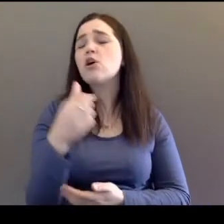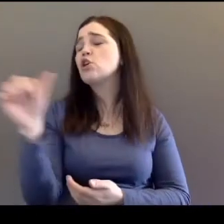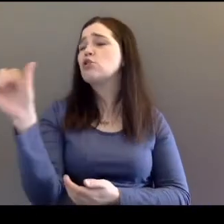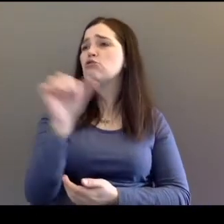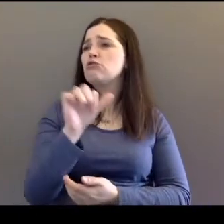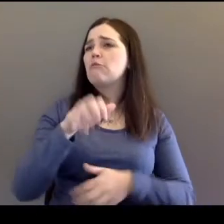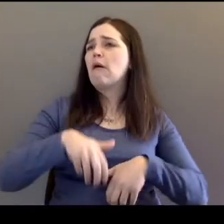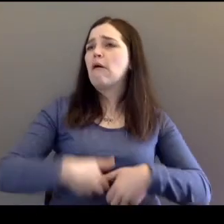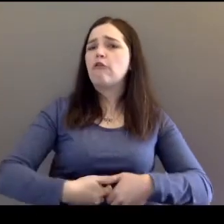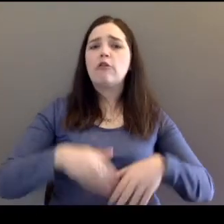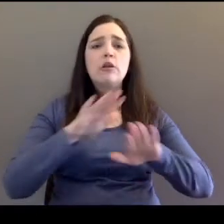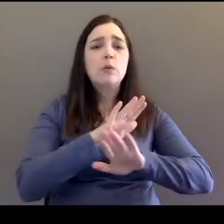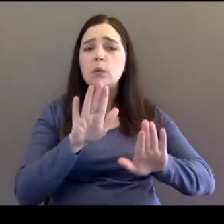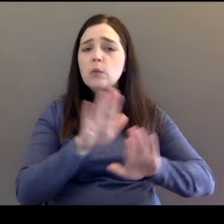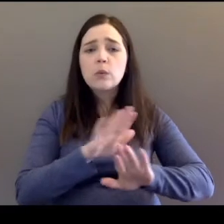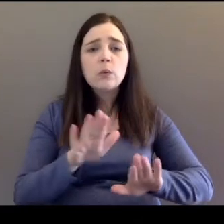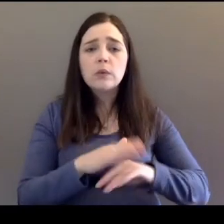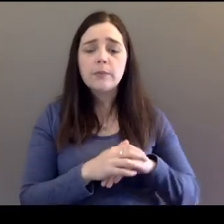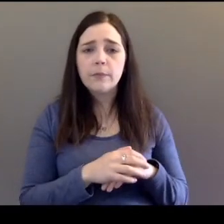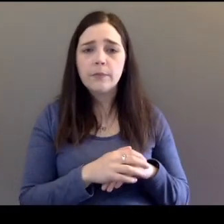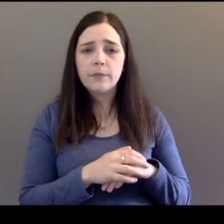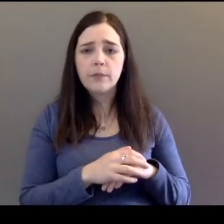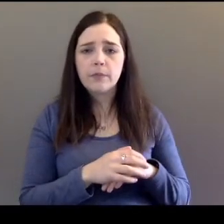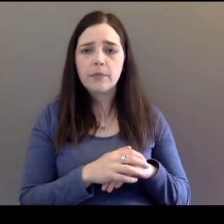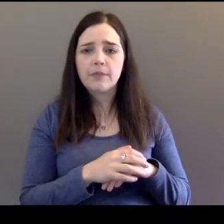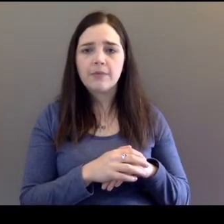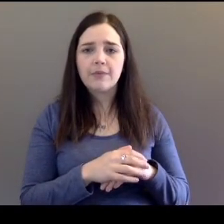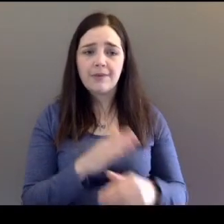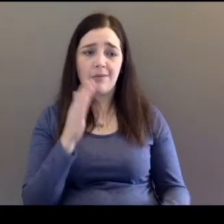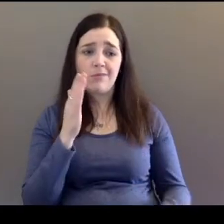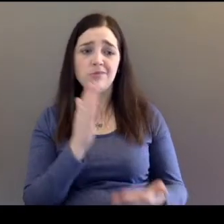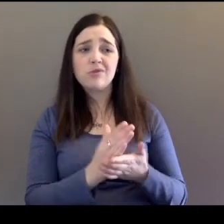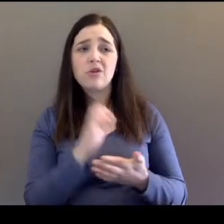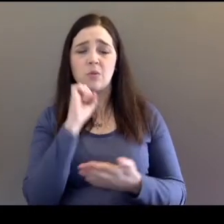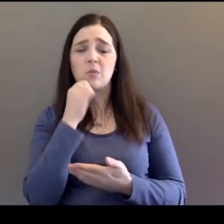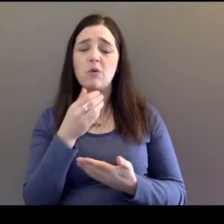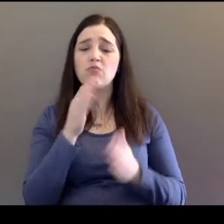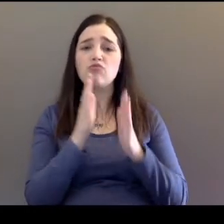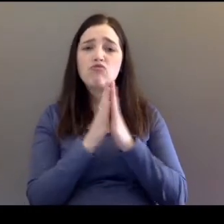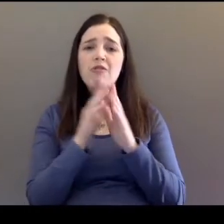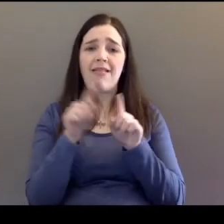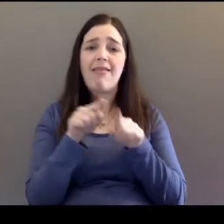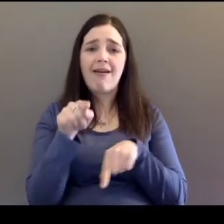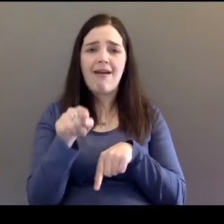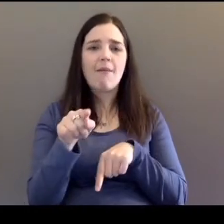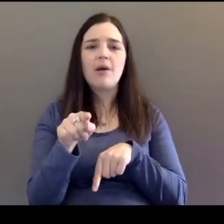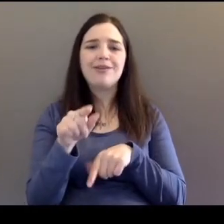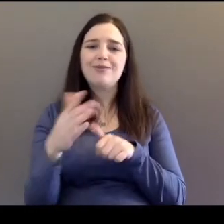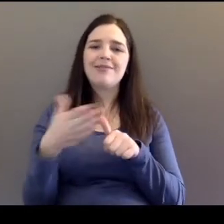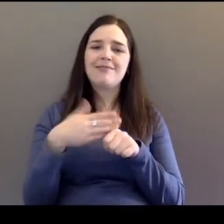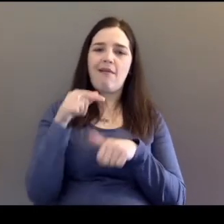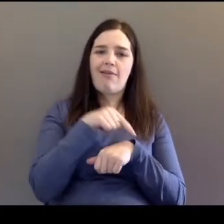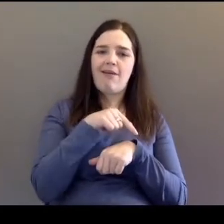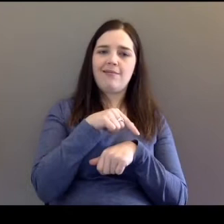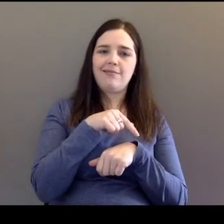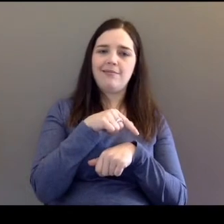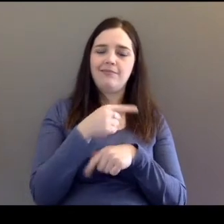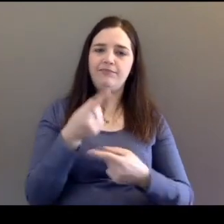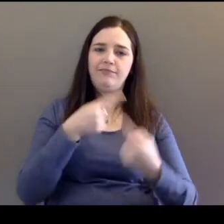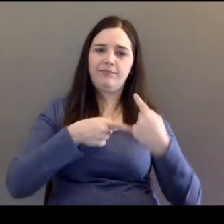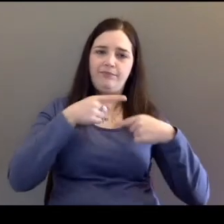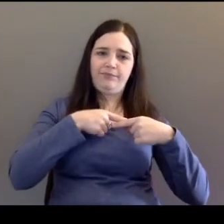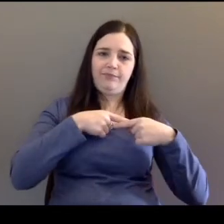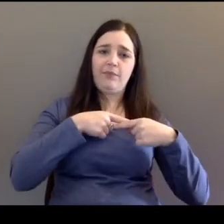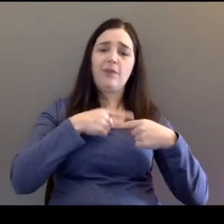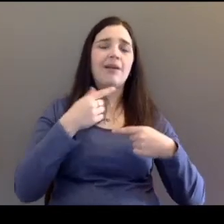not be hungry anymore. I'm sure he did pray those things, but that wasn't where he started. He didn't pray